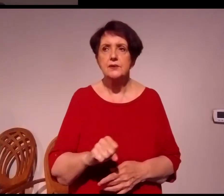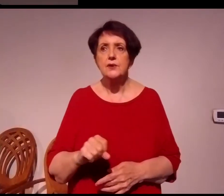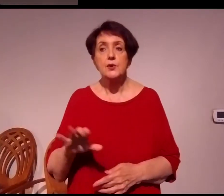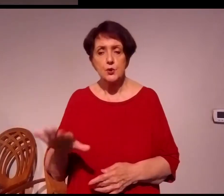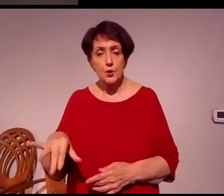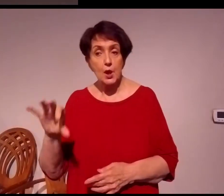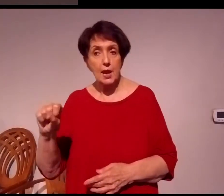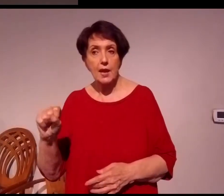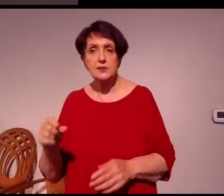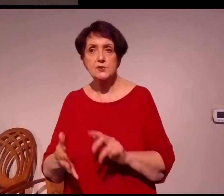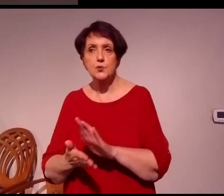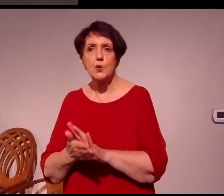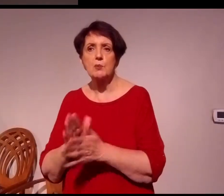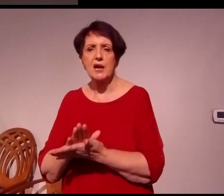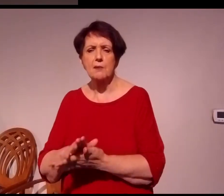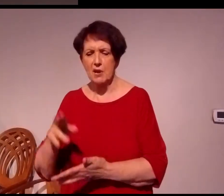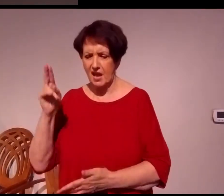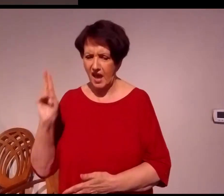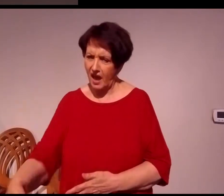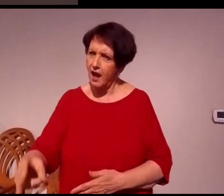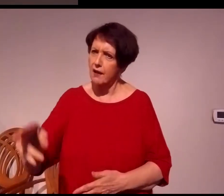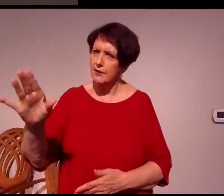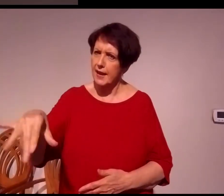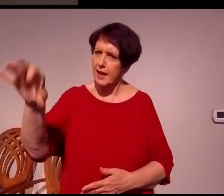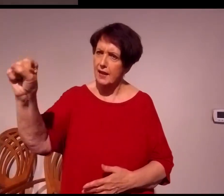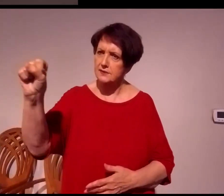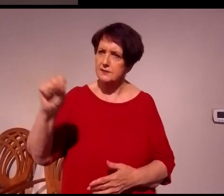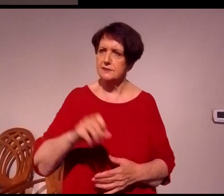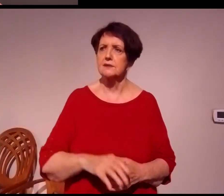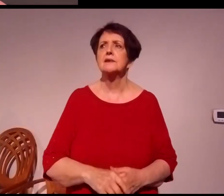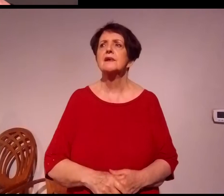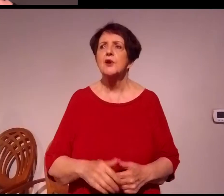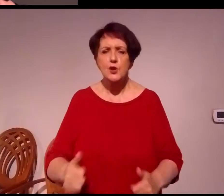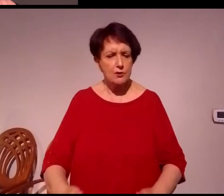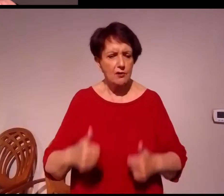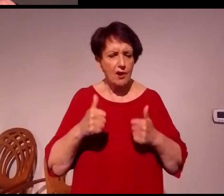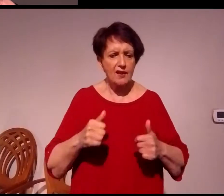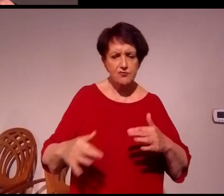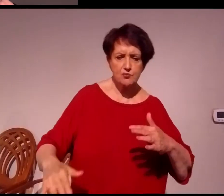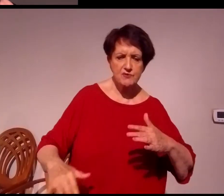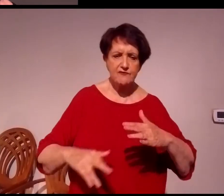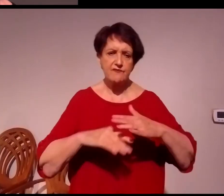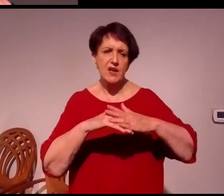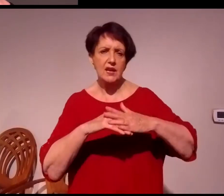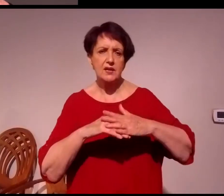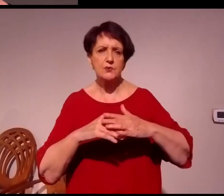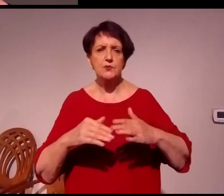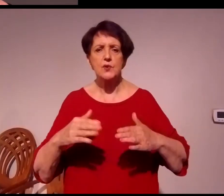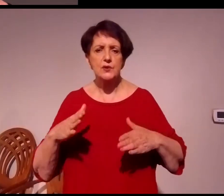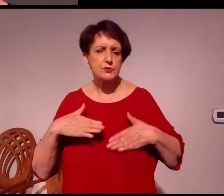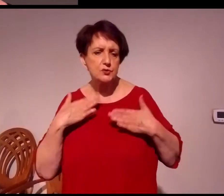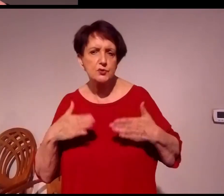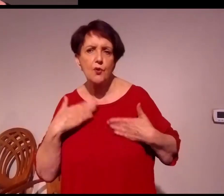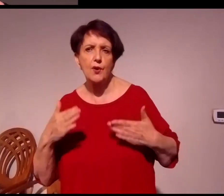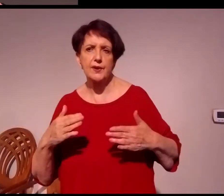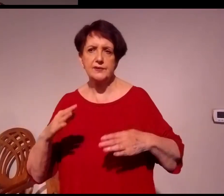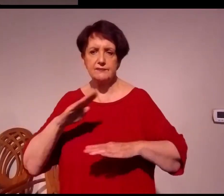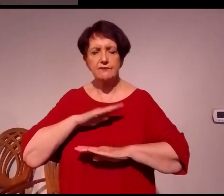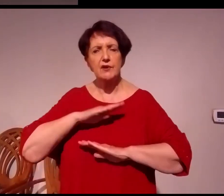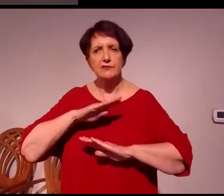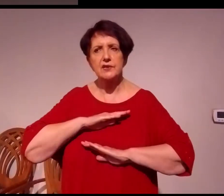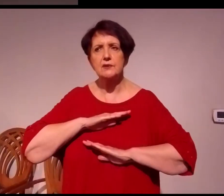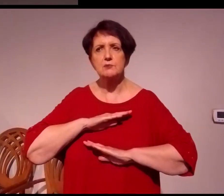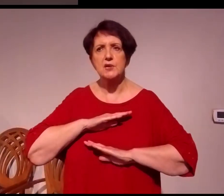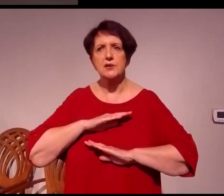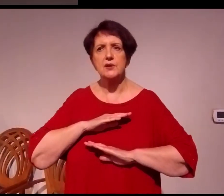instead become a hell yes. Your life will start filling with the activities that bring you joy and fulfillment. You will